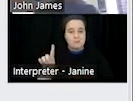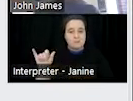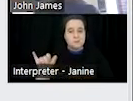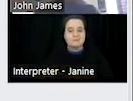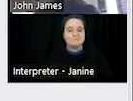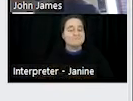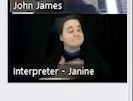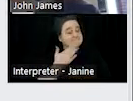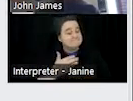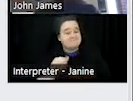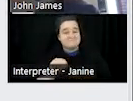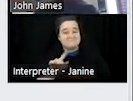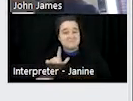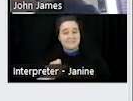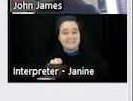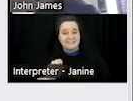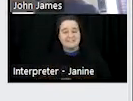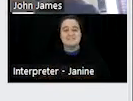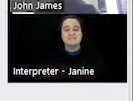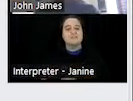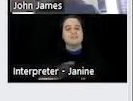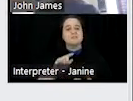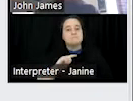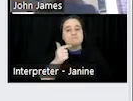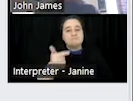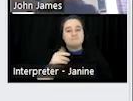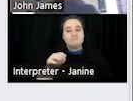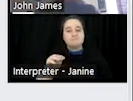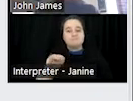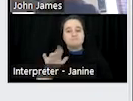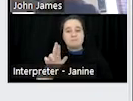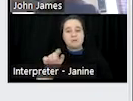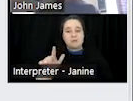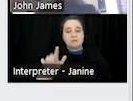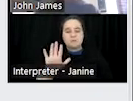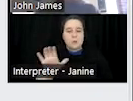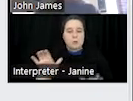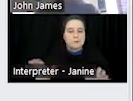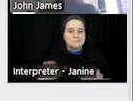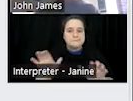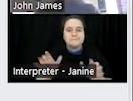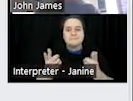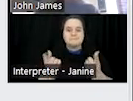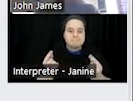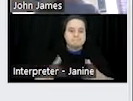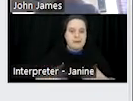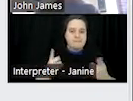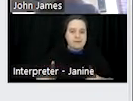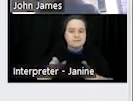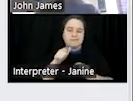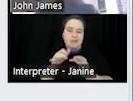Thanks, Amelie. How about you, Michael? What are some of the activities outside of class that you're